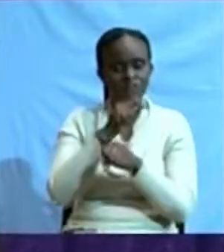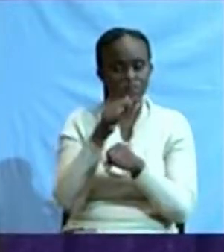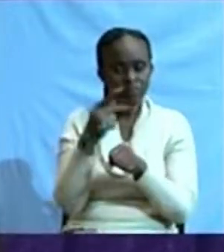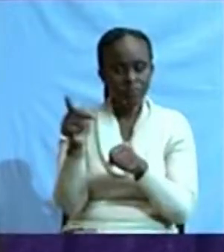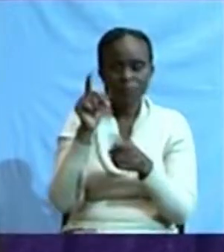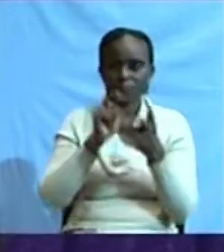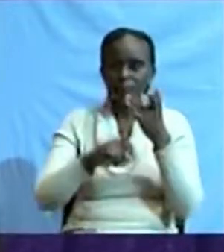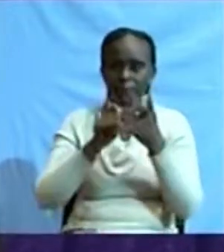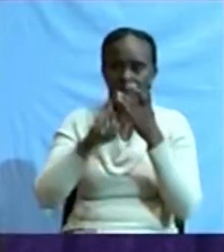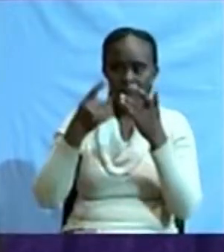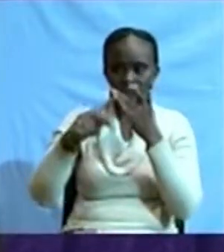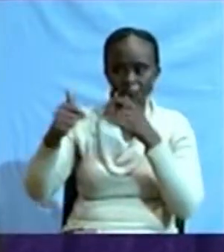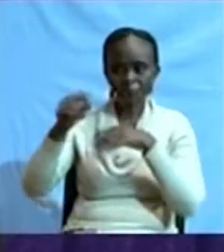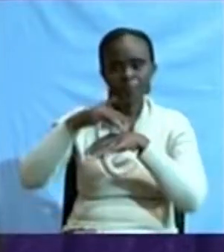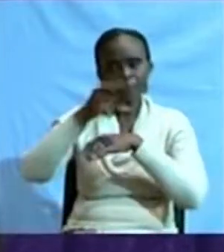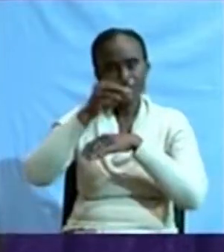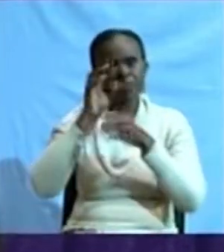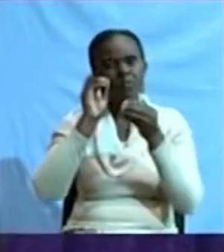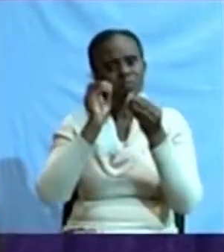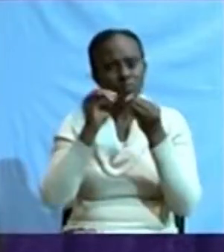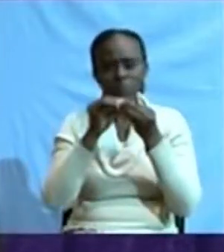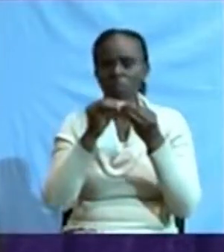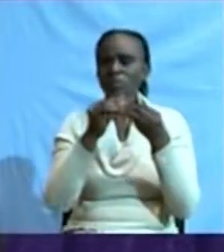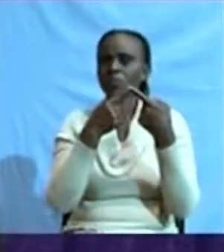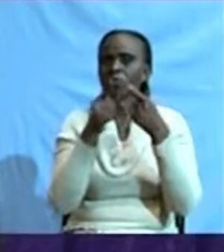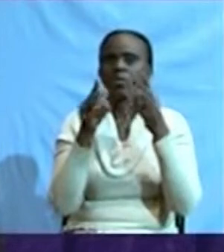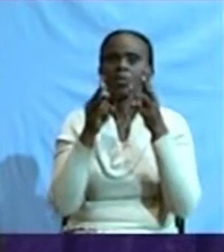rates, as you have been guided, there are so many options.